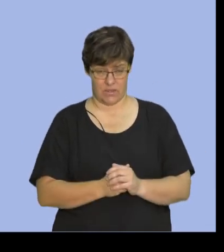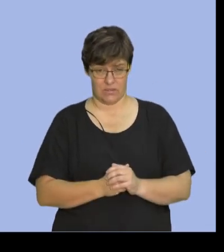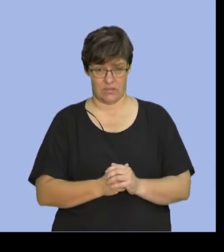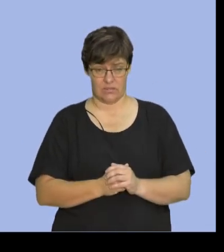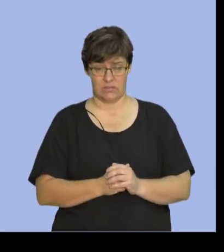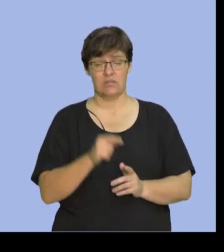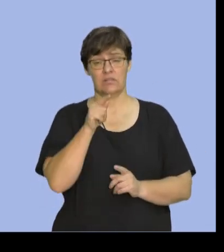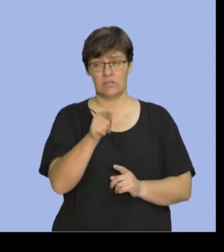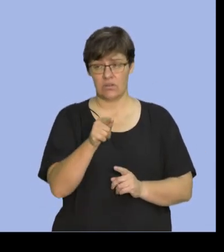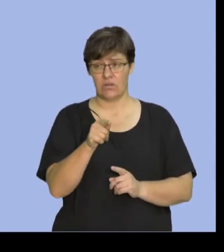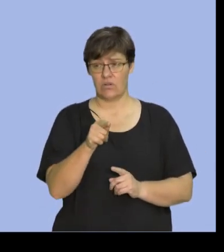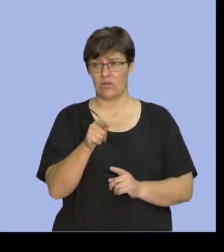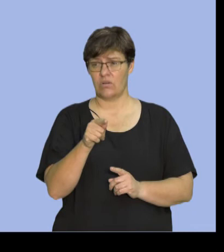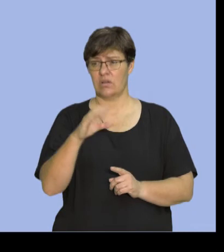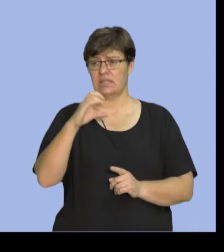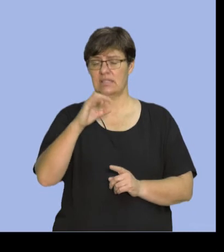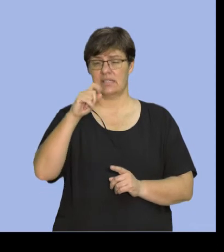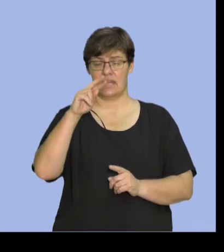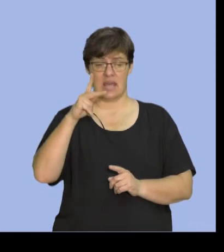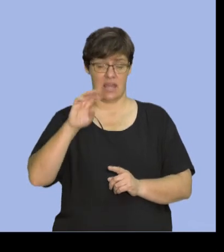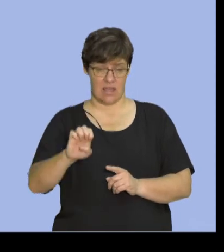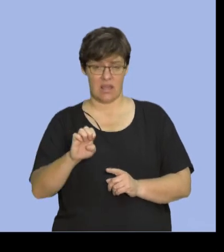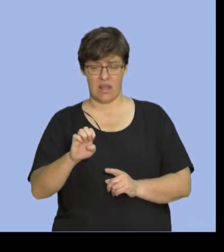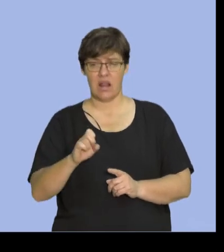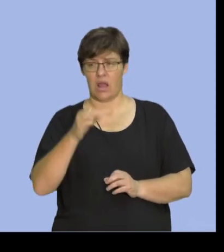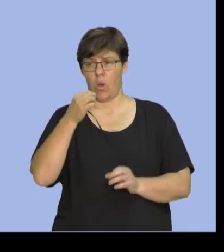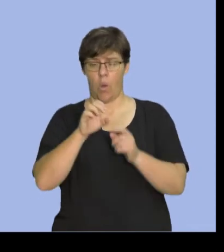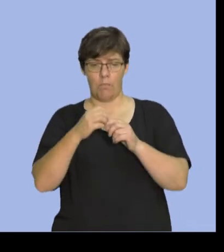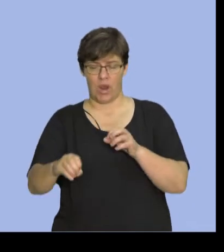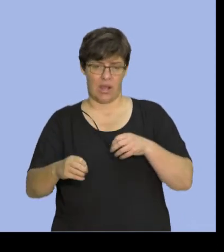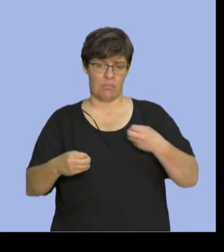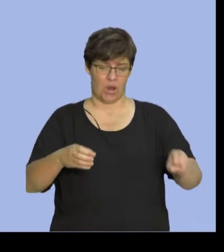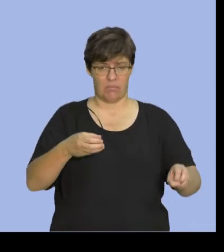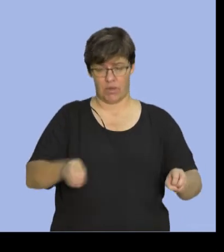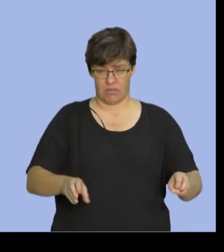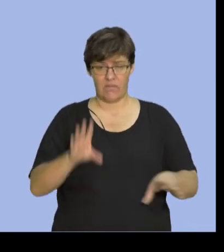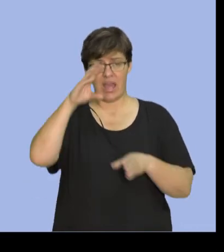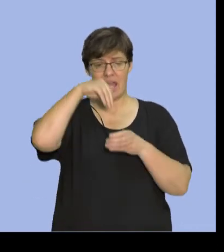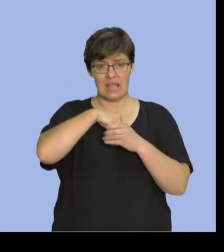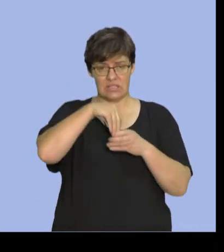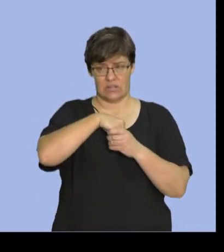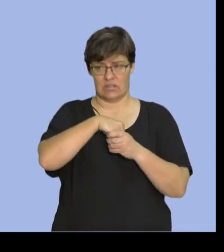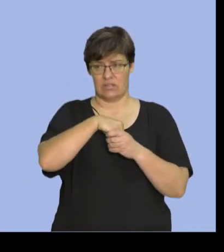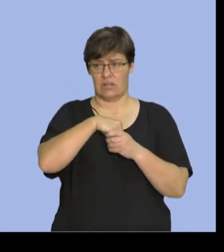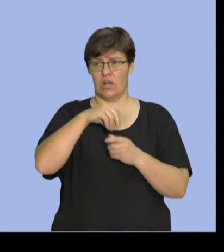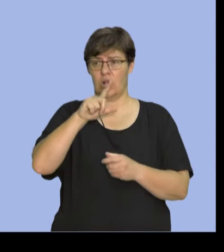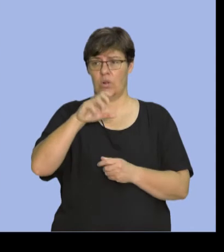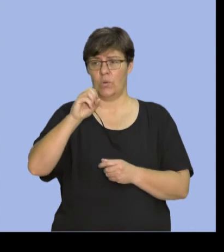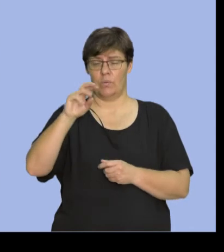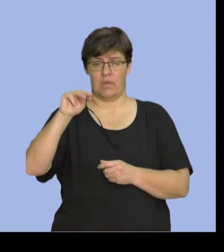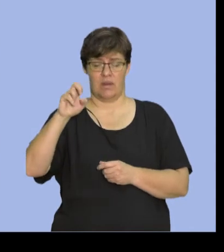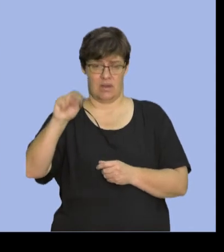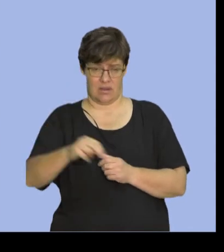cisternae are folds of membranes that break off, which have an internal lumen, so they're hollow but contain